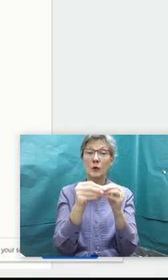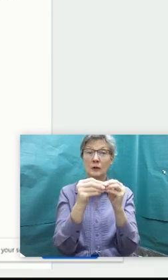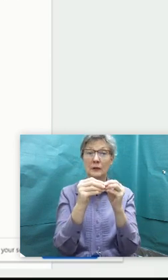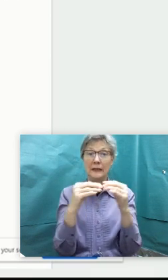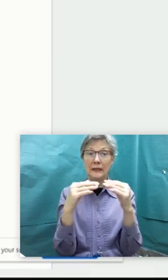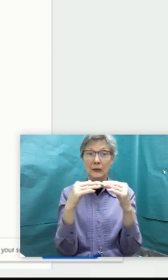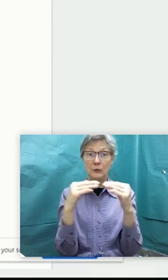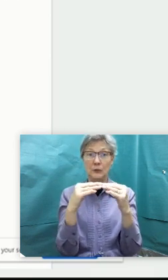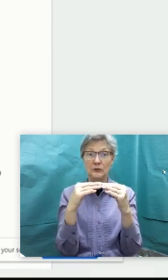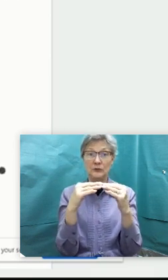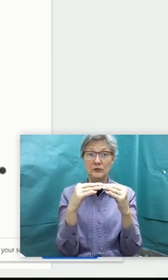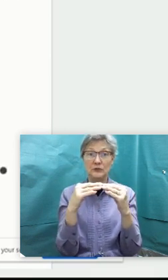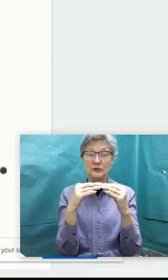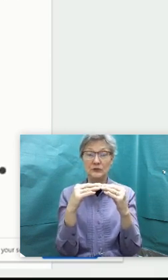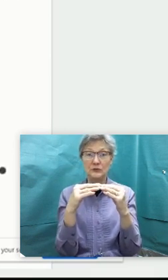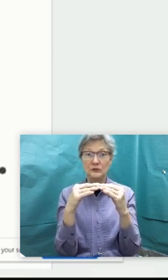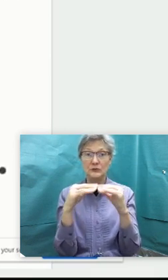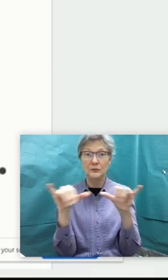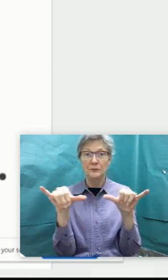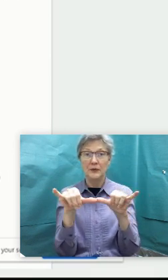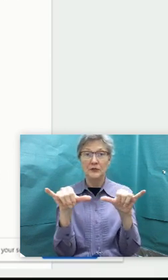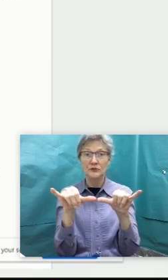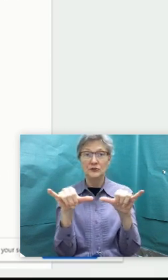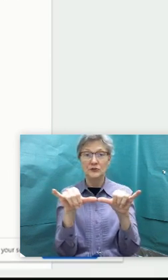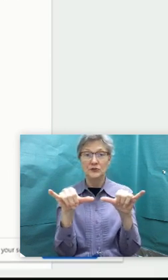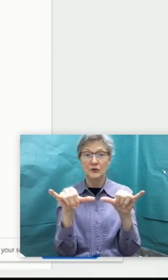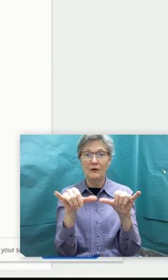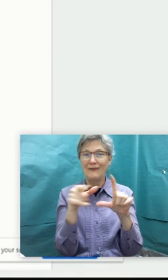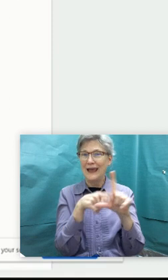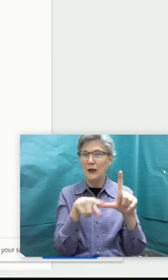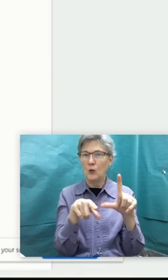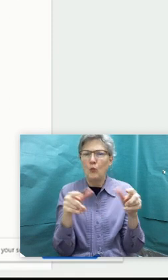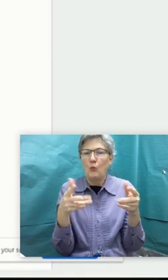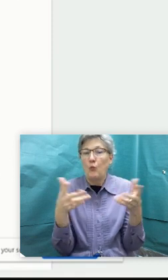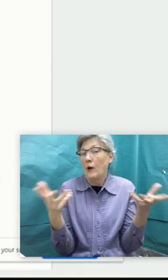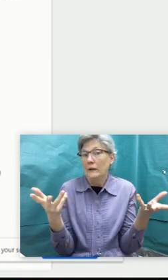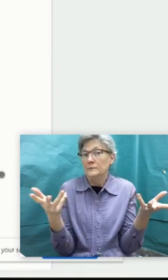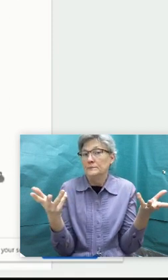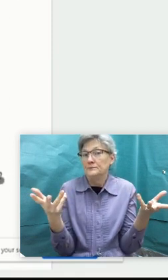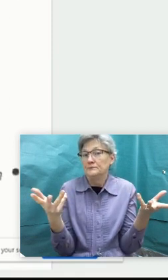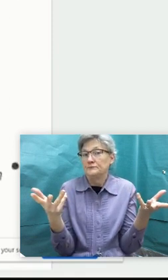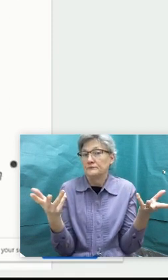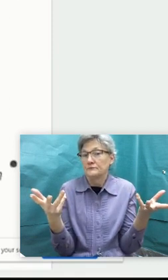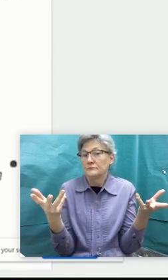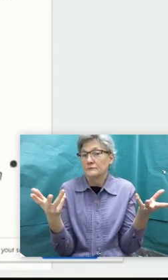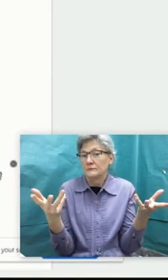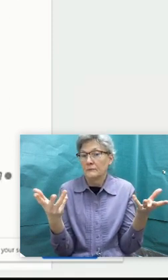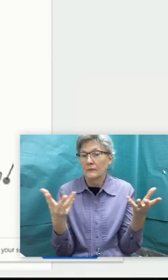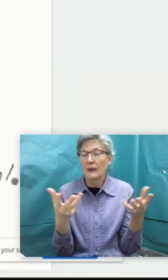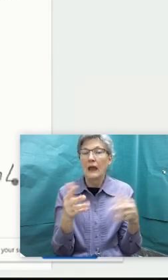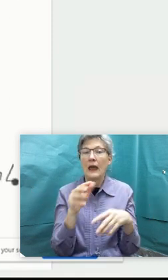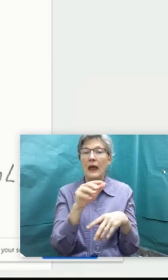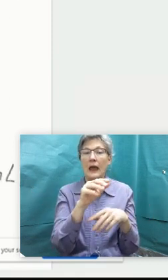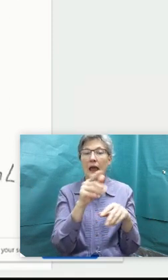the measure of angle what? That's right,